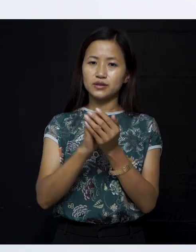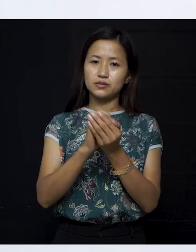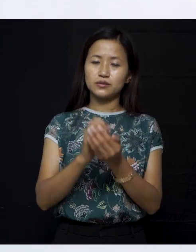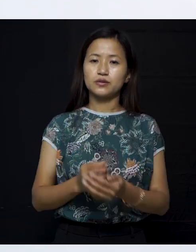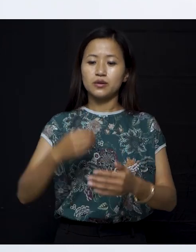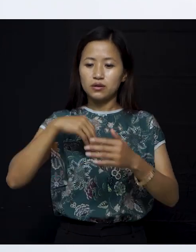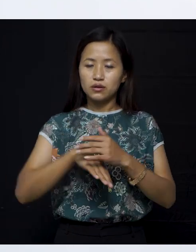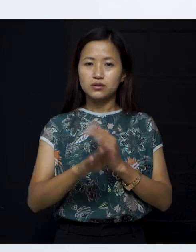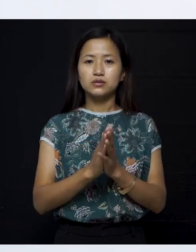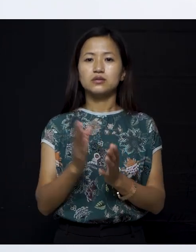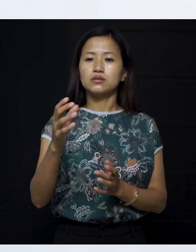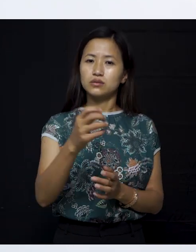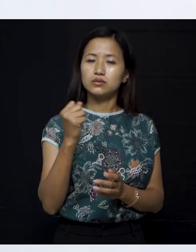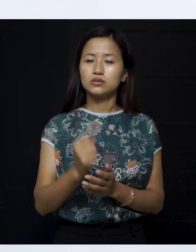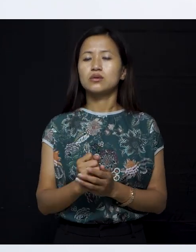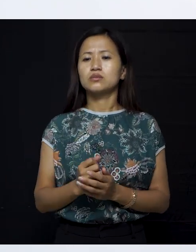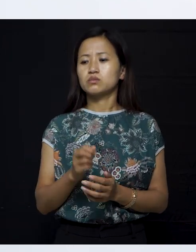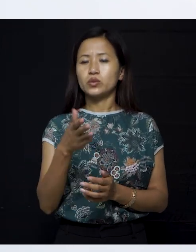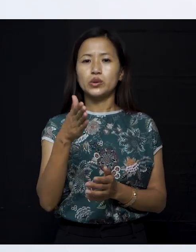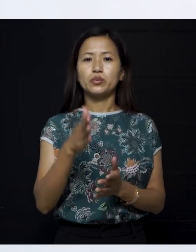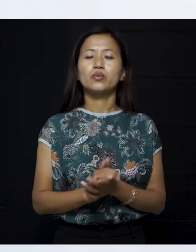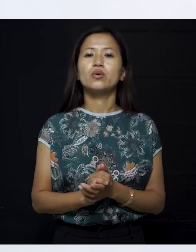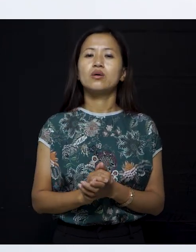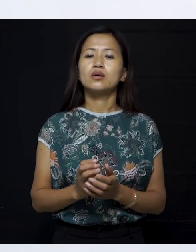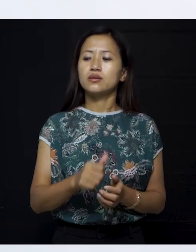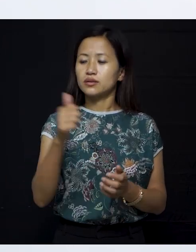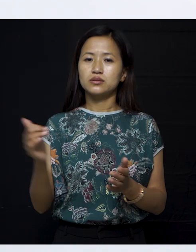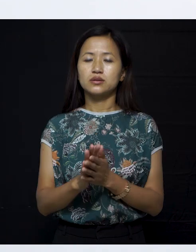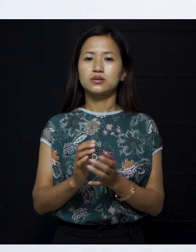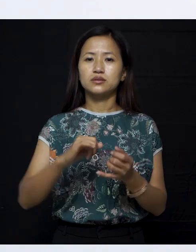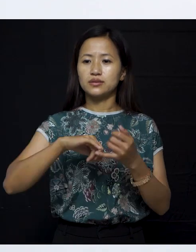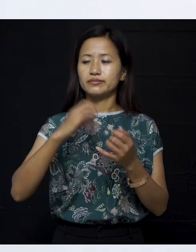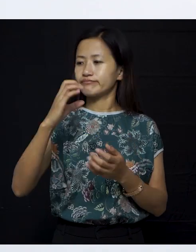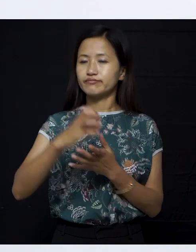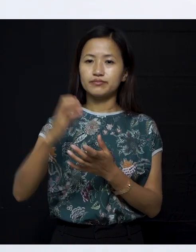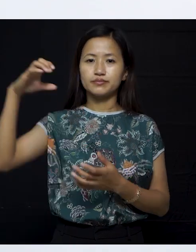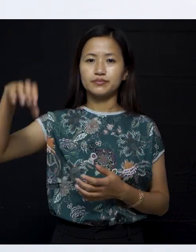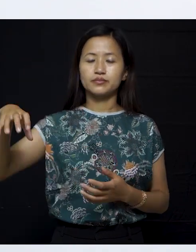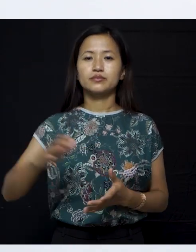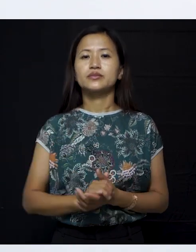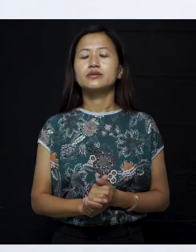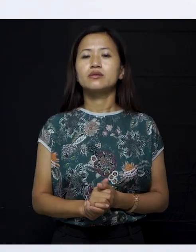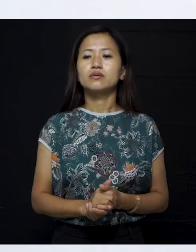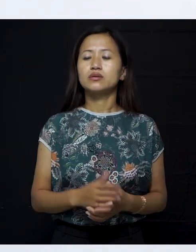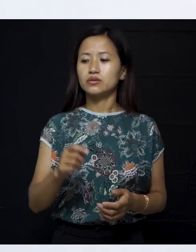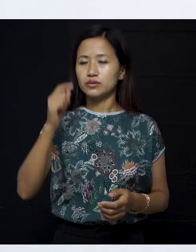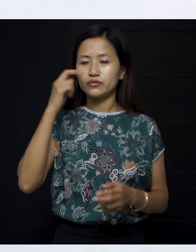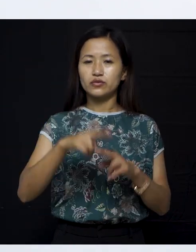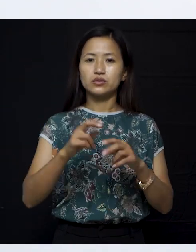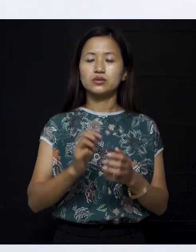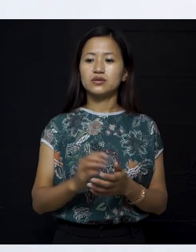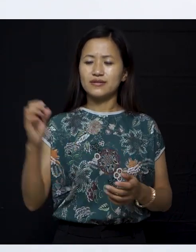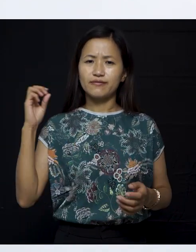that there will be no more annexations from the other countries. Okay, annexation is taking the land by